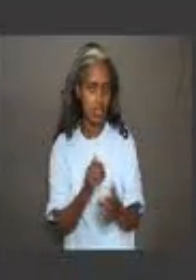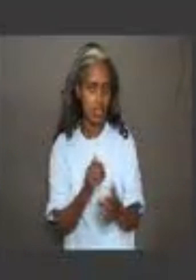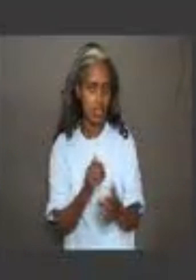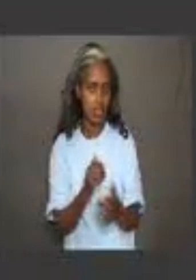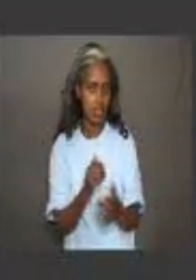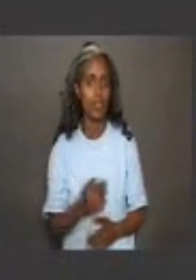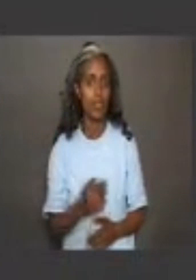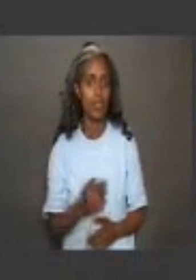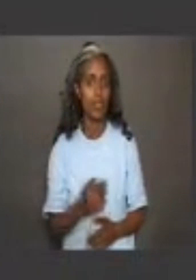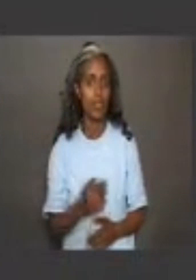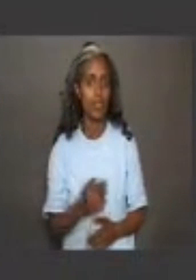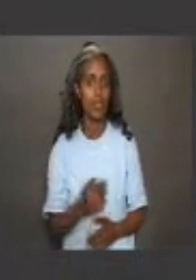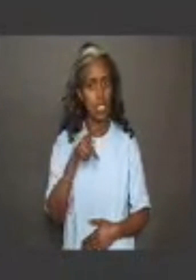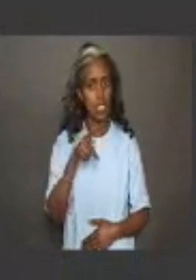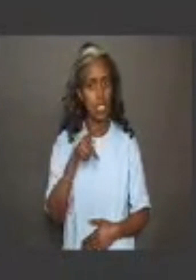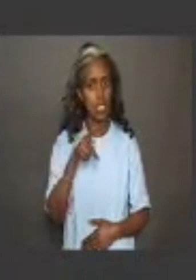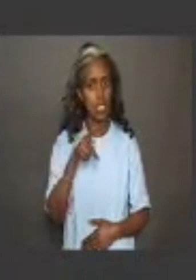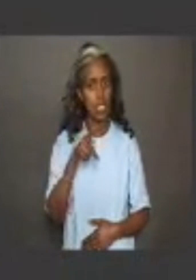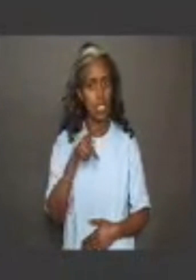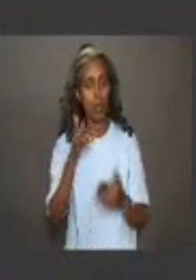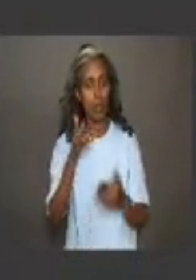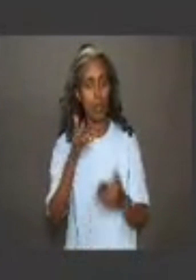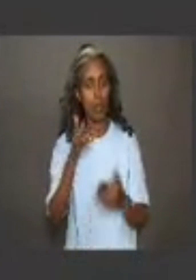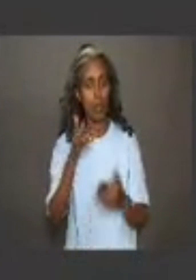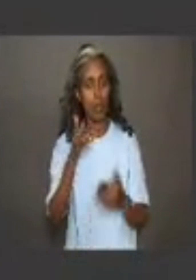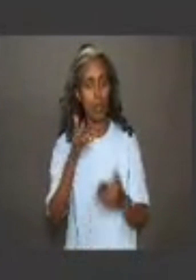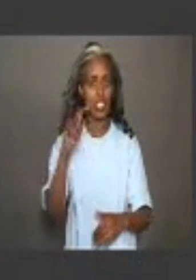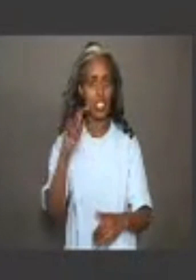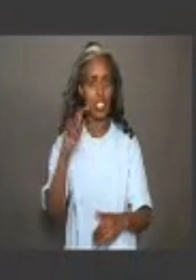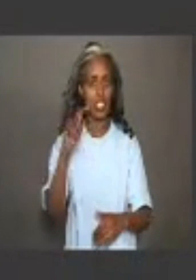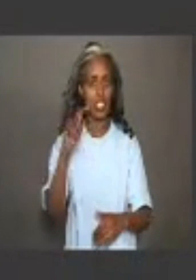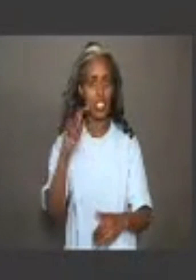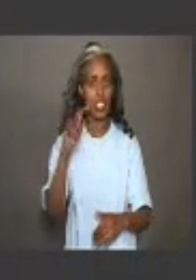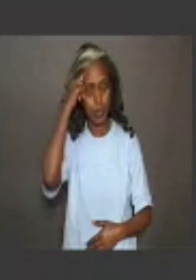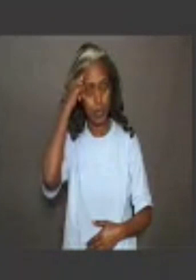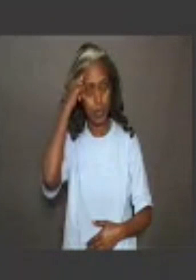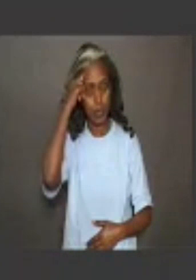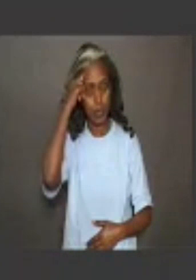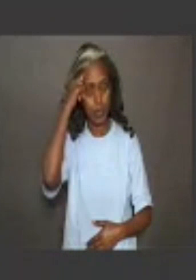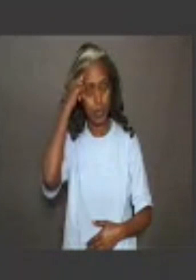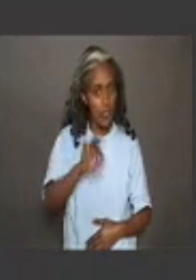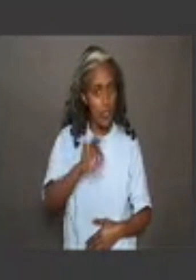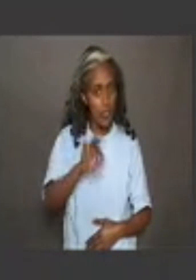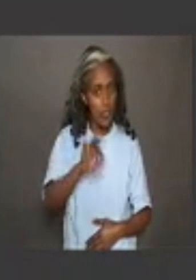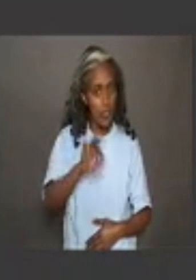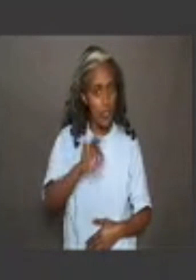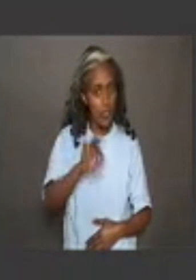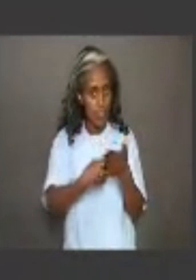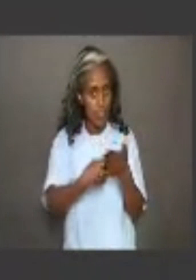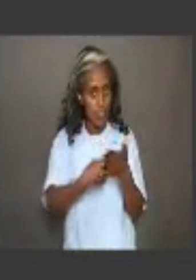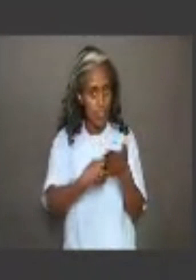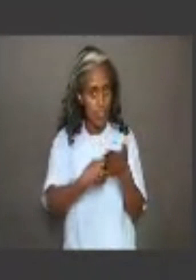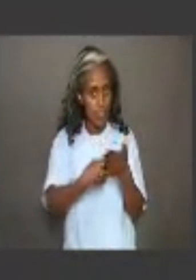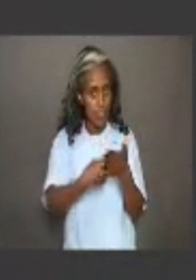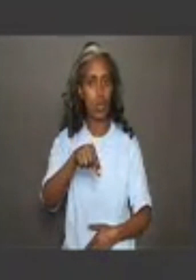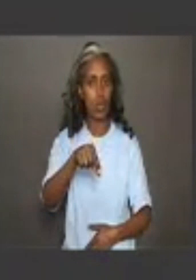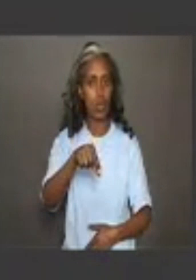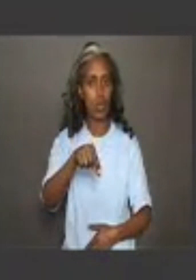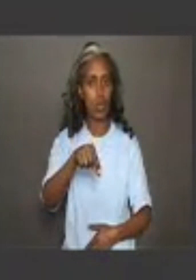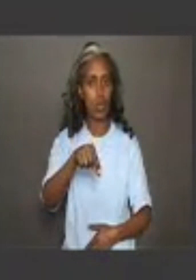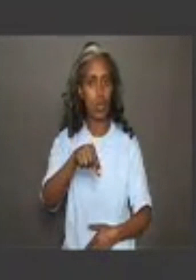Using the polynomial division theorem, we find the value of q of